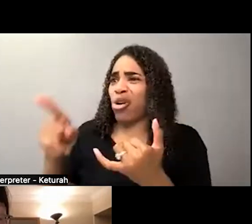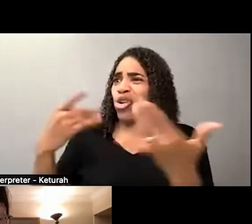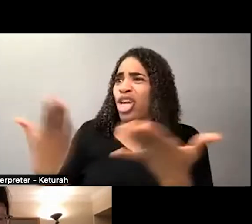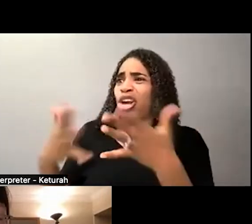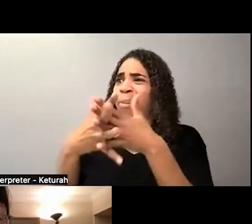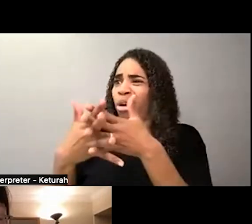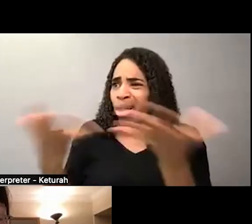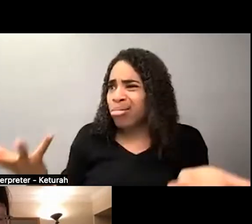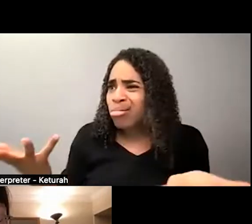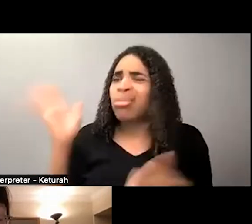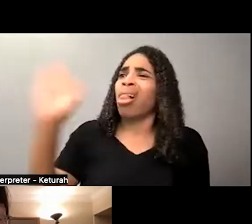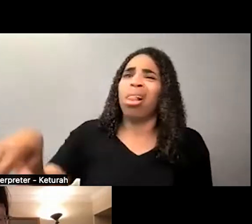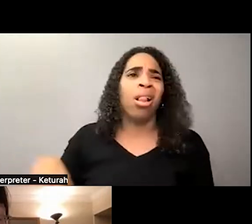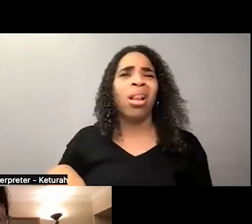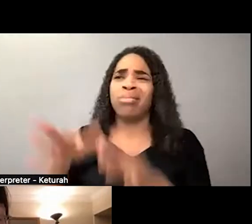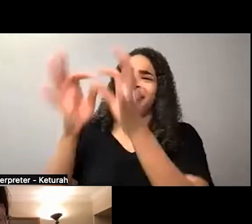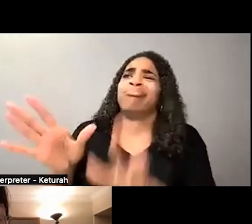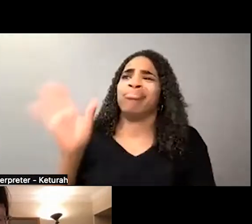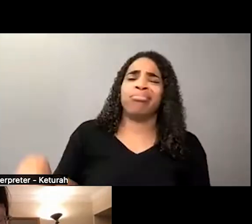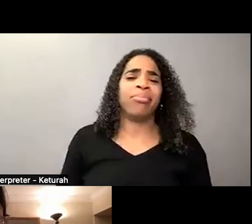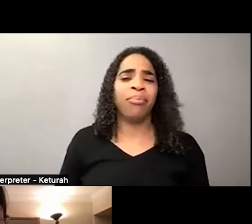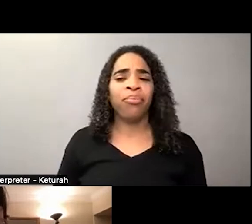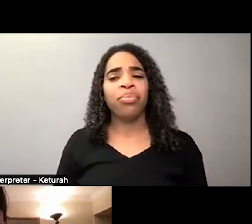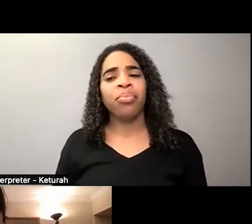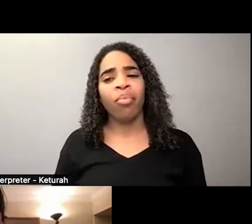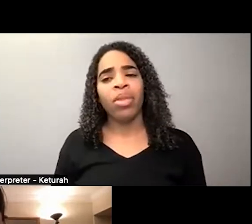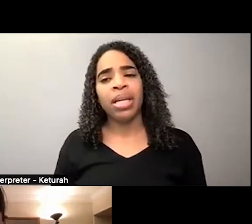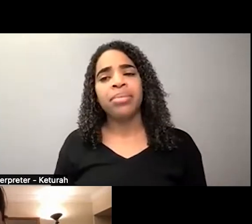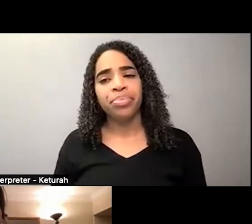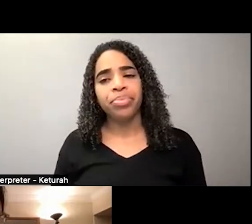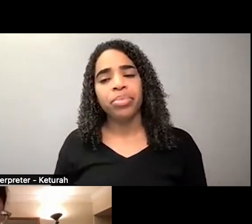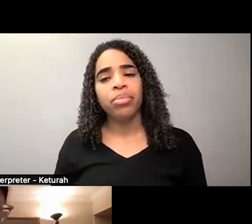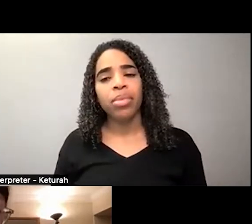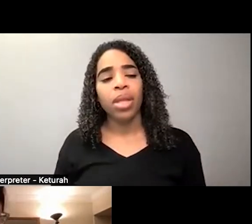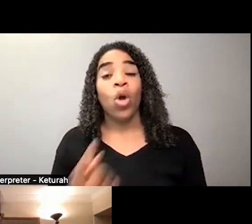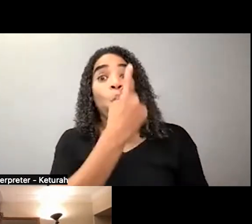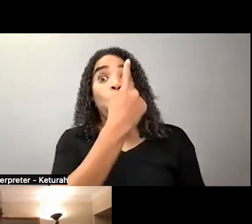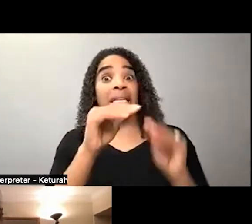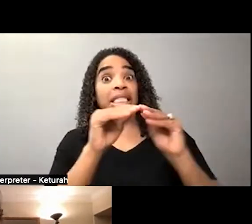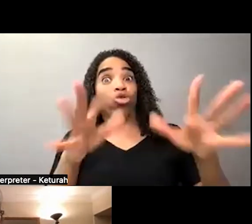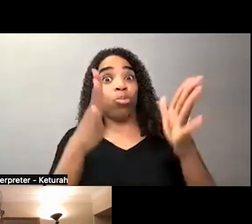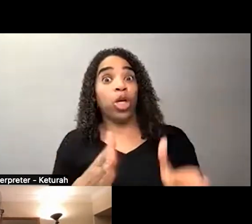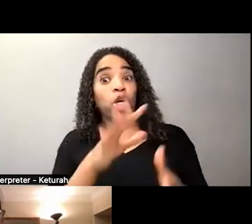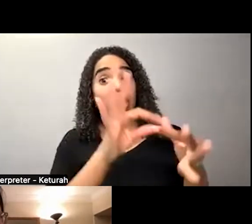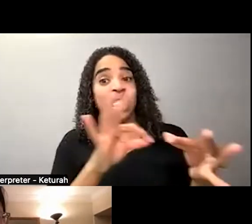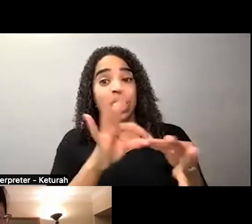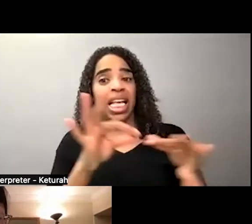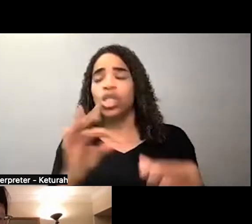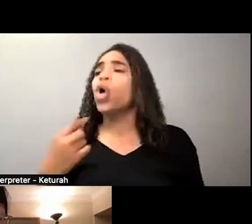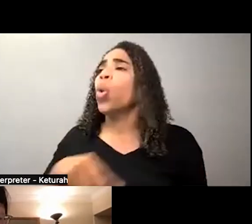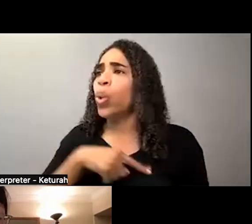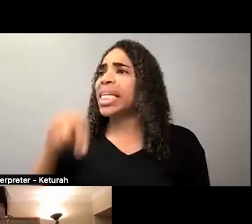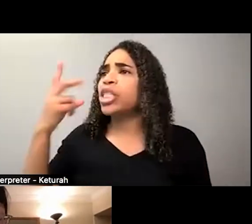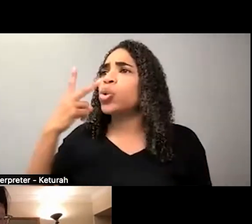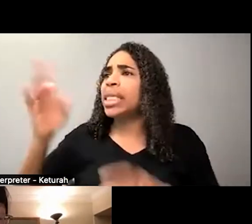you know, and what they need is a distributor once told me that we need disasters from Iran.